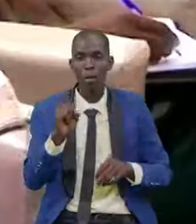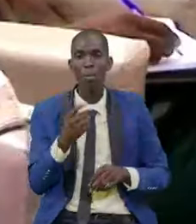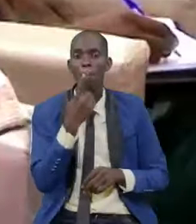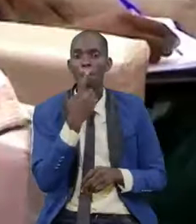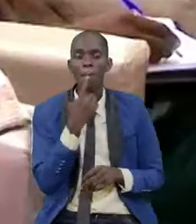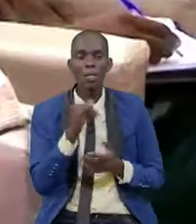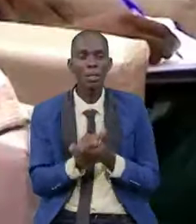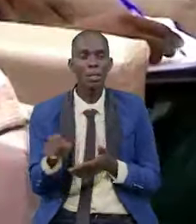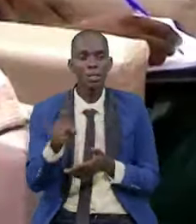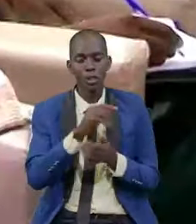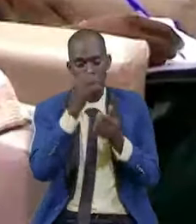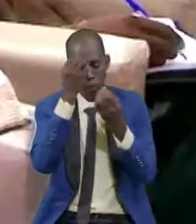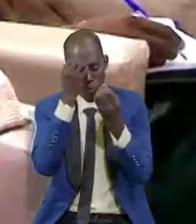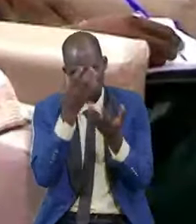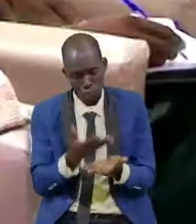we turn